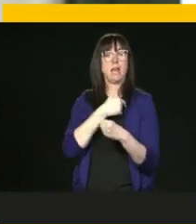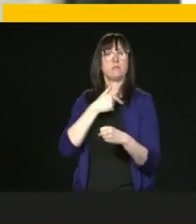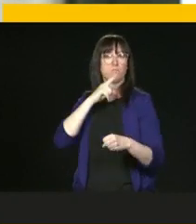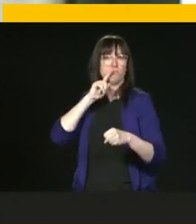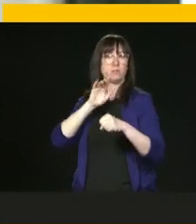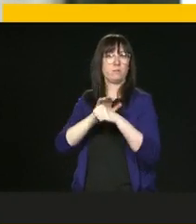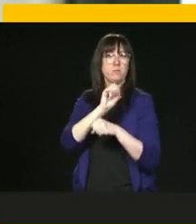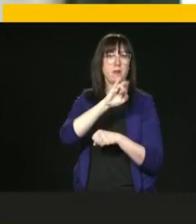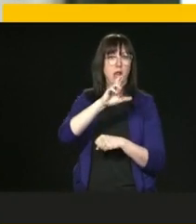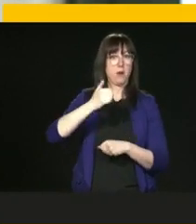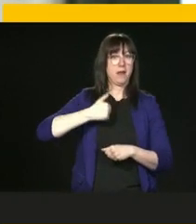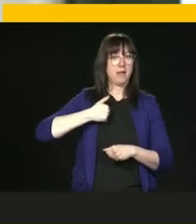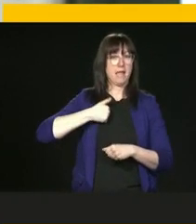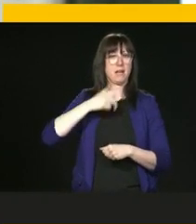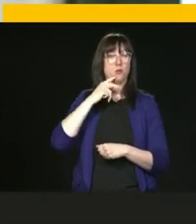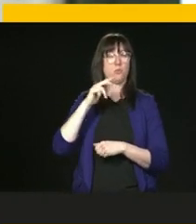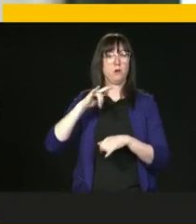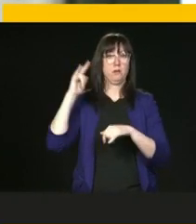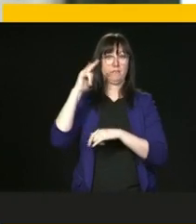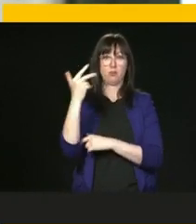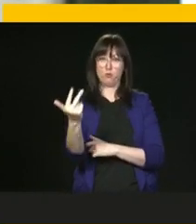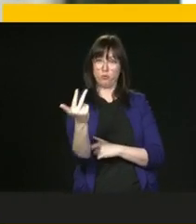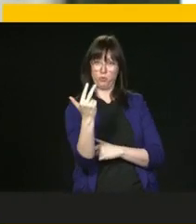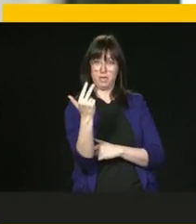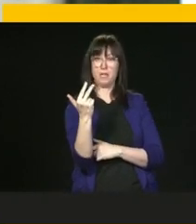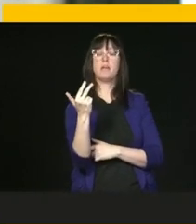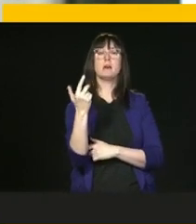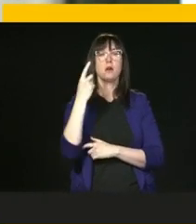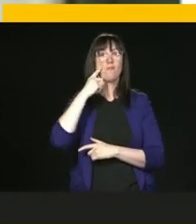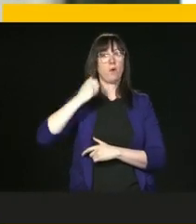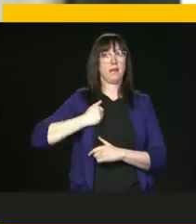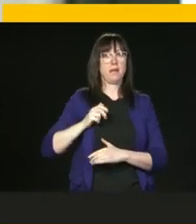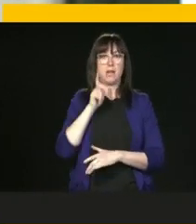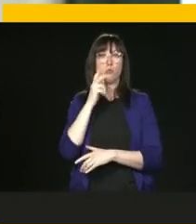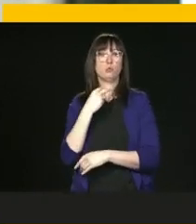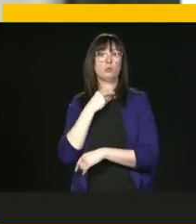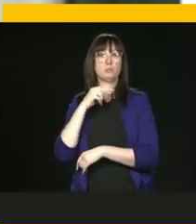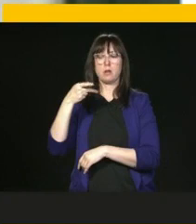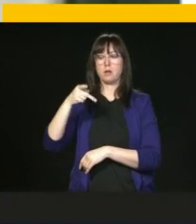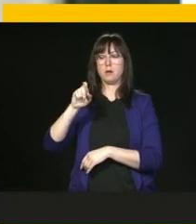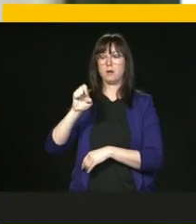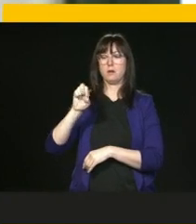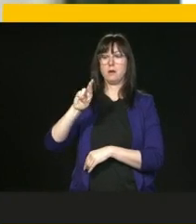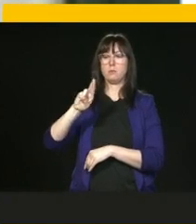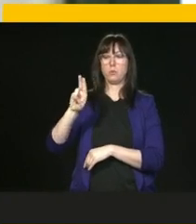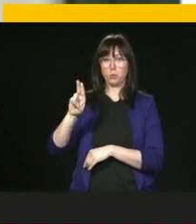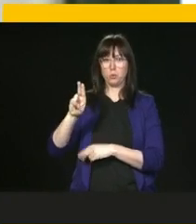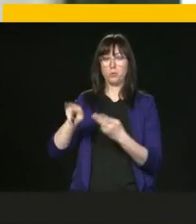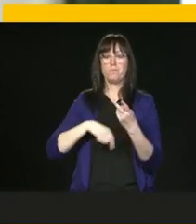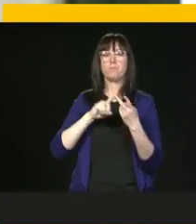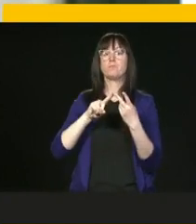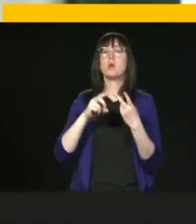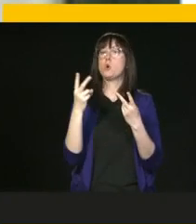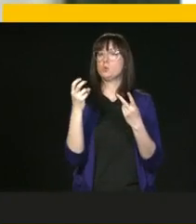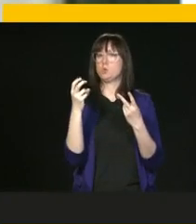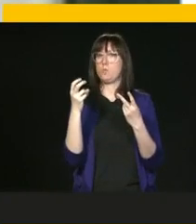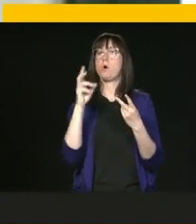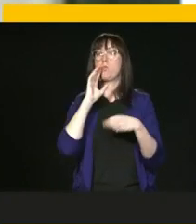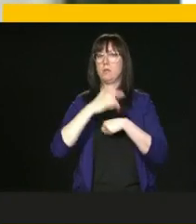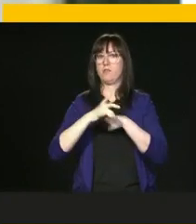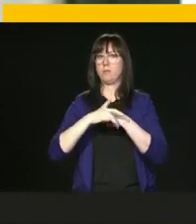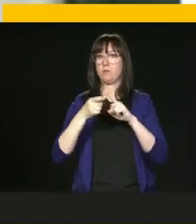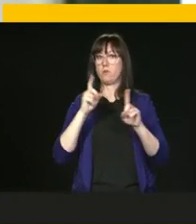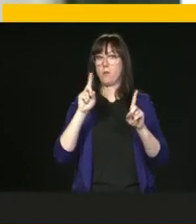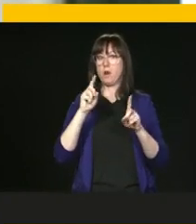Air Canada to operate 3 flights for this week for Canadians in Peru, and there will be 2 more flights in the coming days from